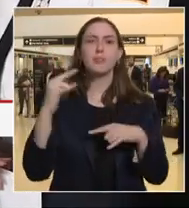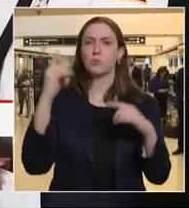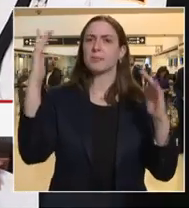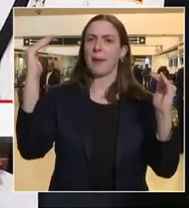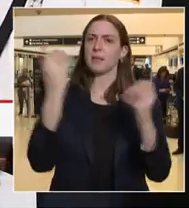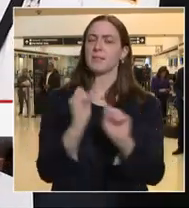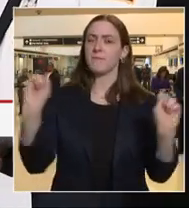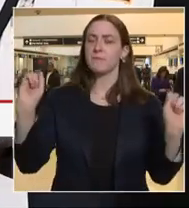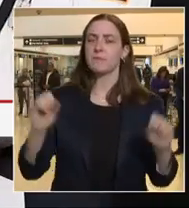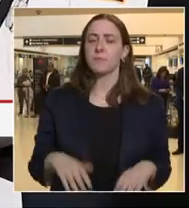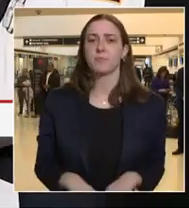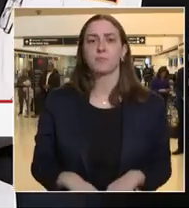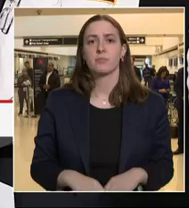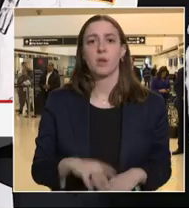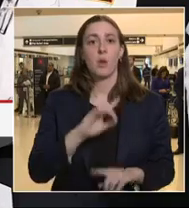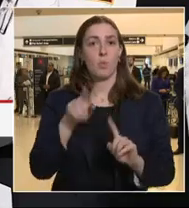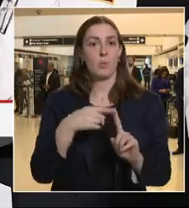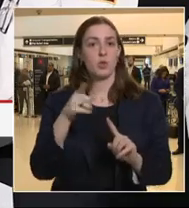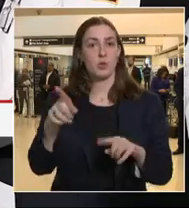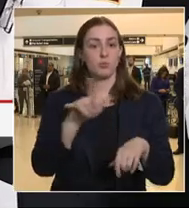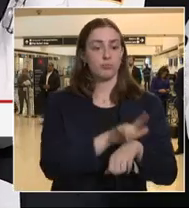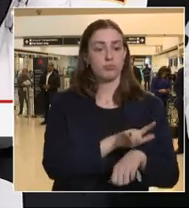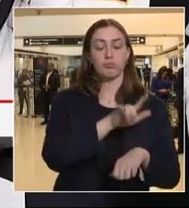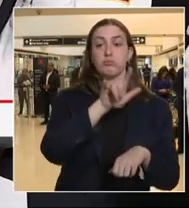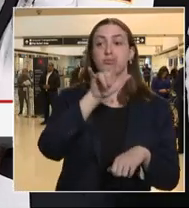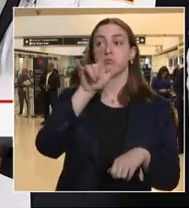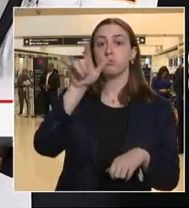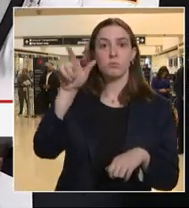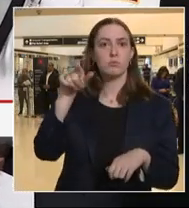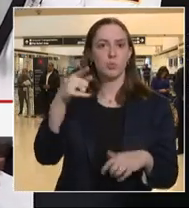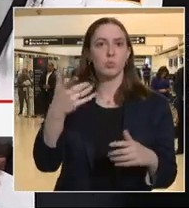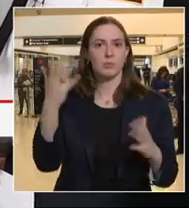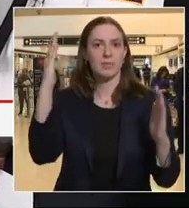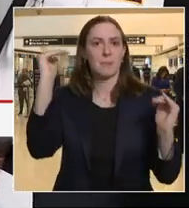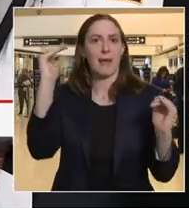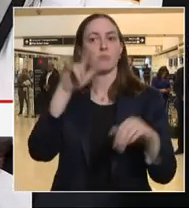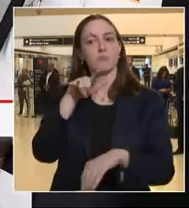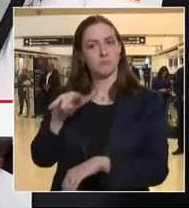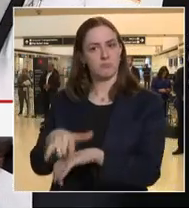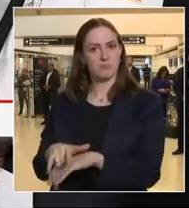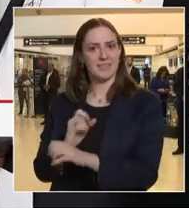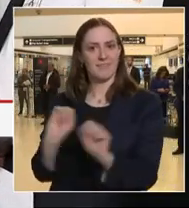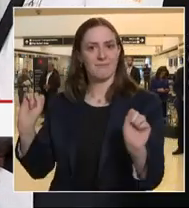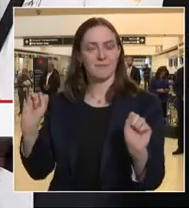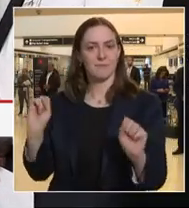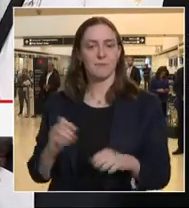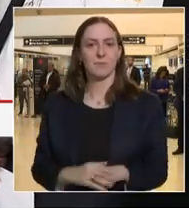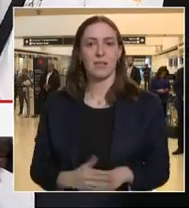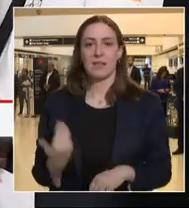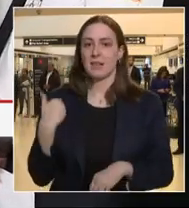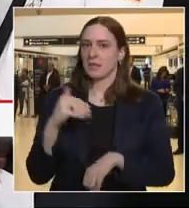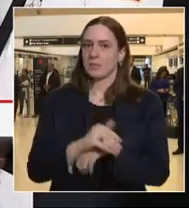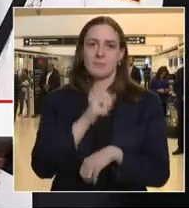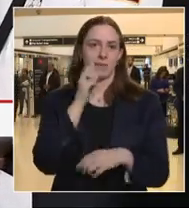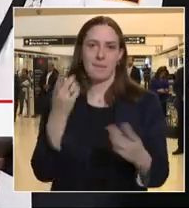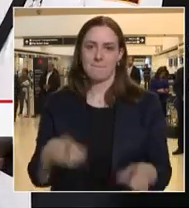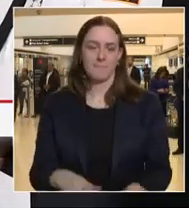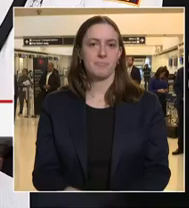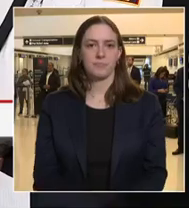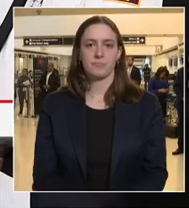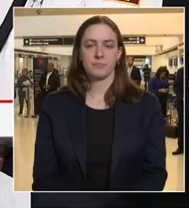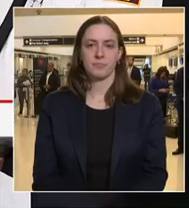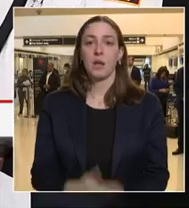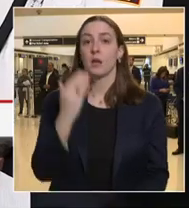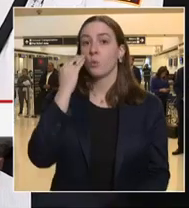you depart an airport, you get to your destination. That didn't happen last night. And I know that President